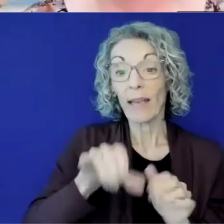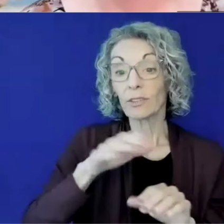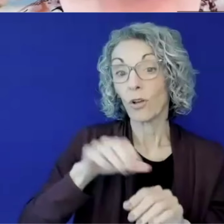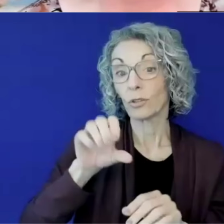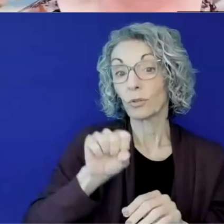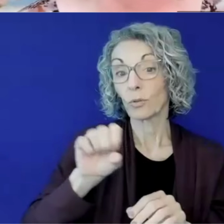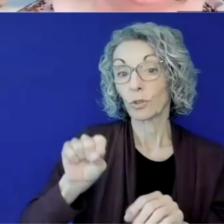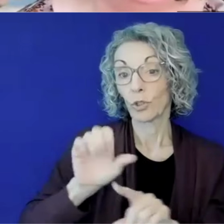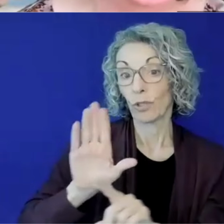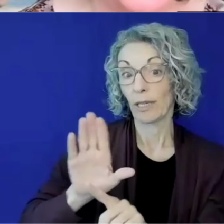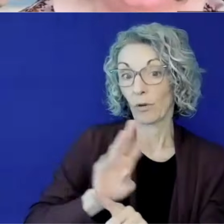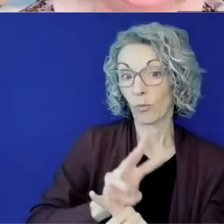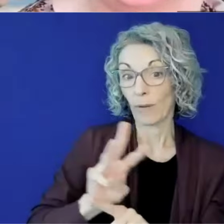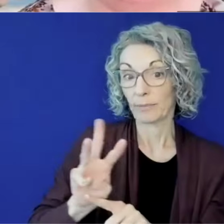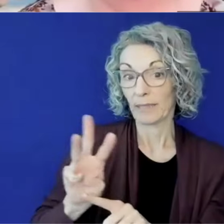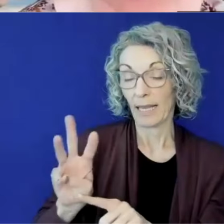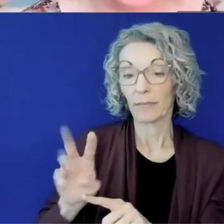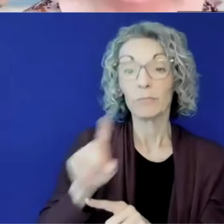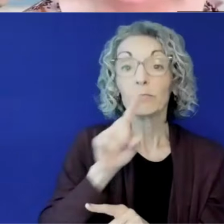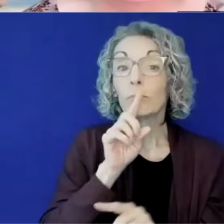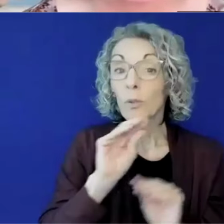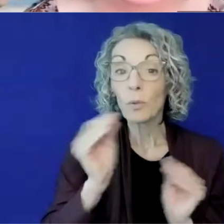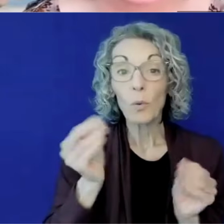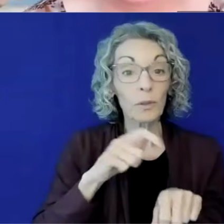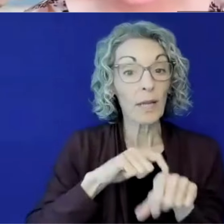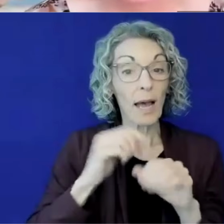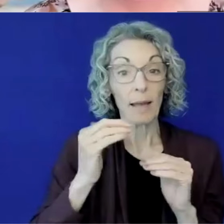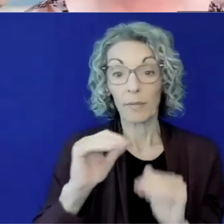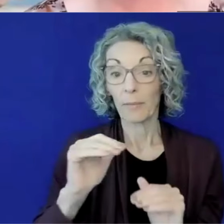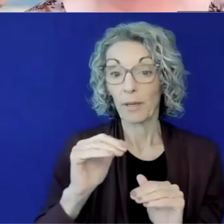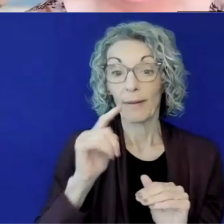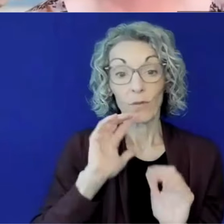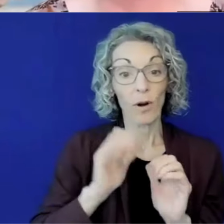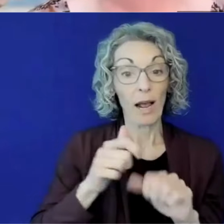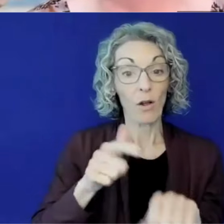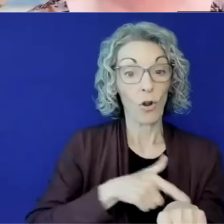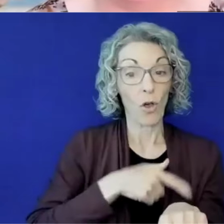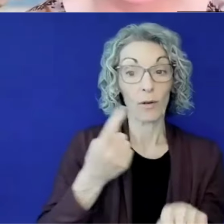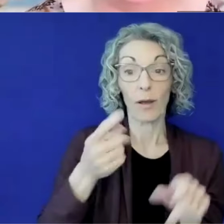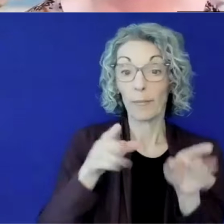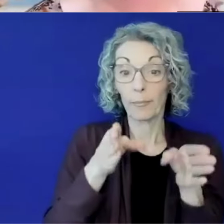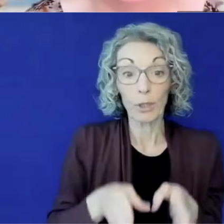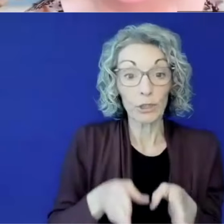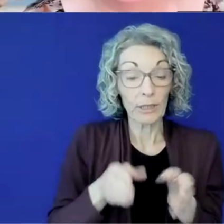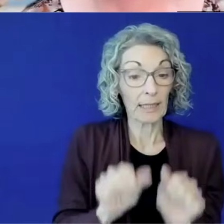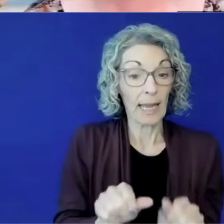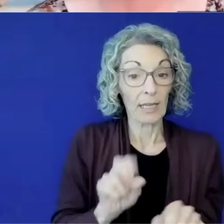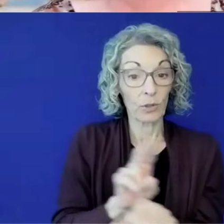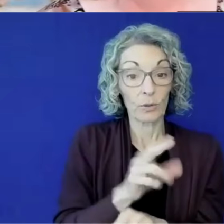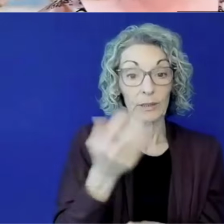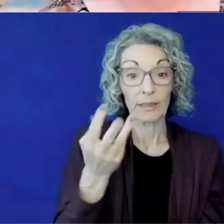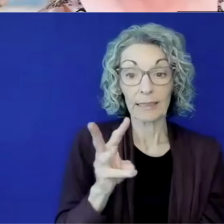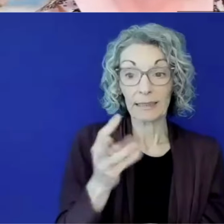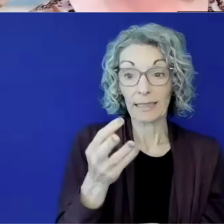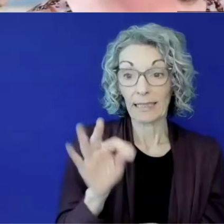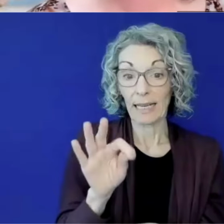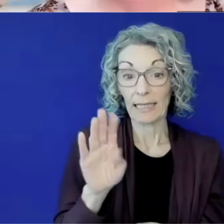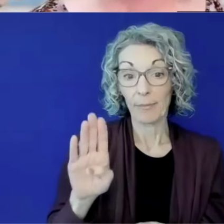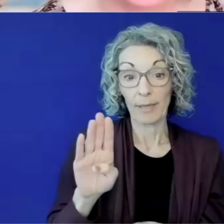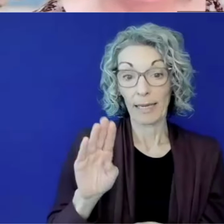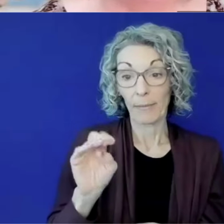website. And there's no time limit for how long someone can use 1619B Medicaid. So as long as